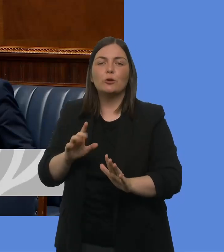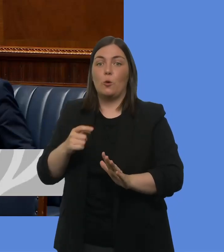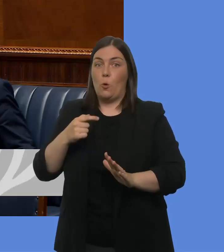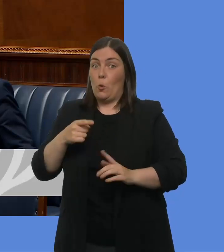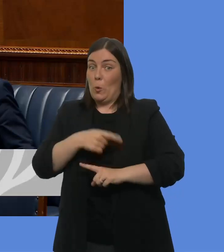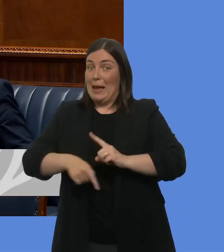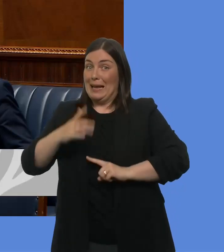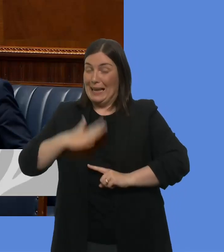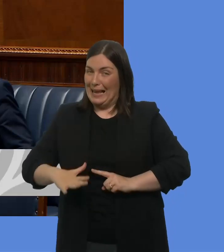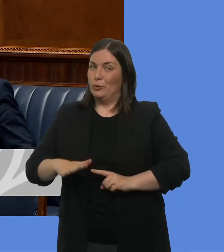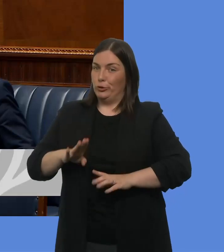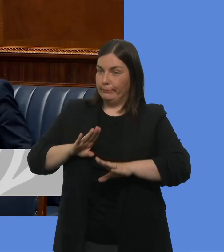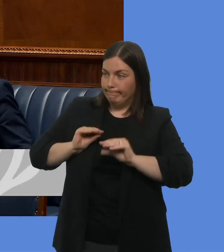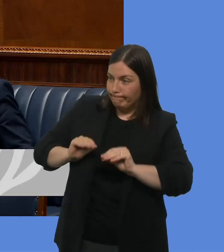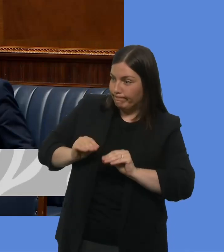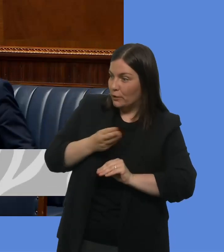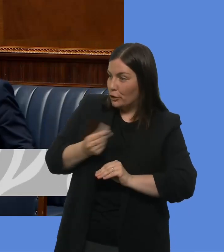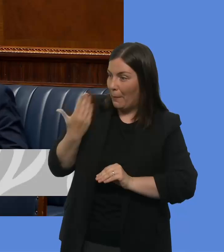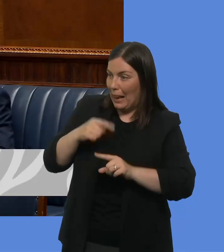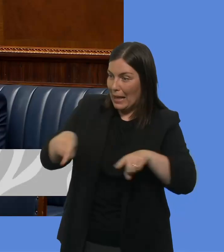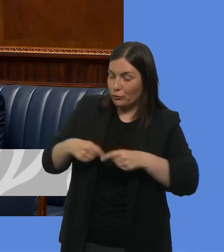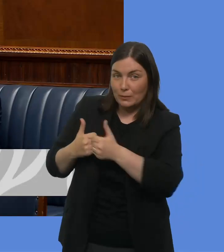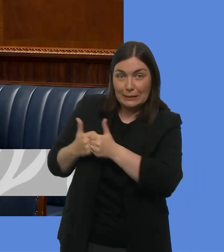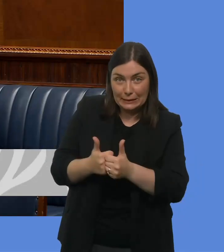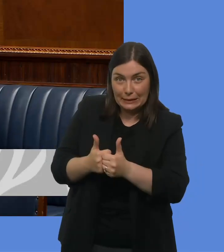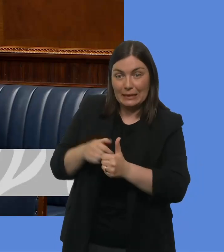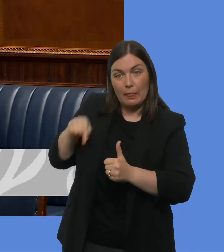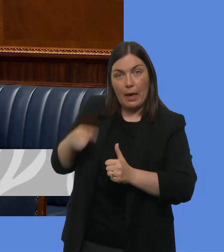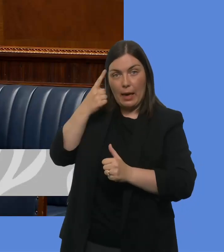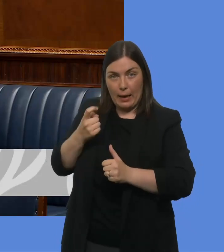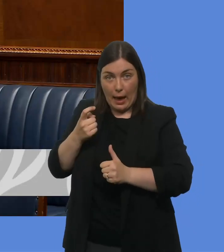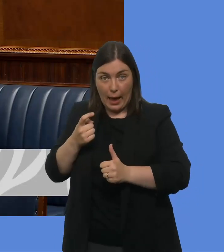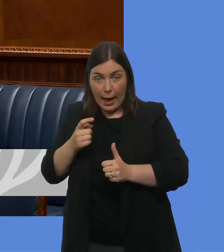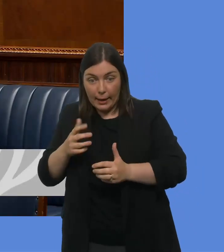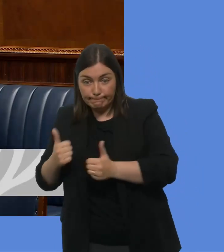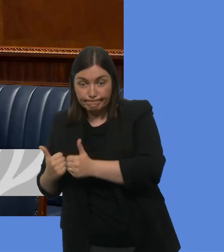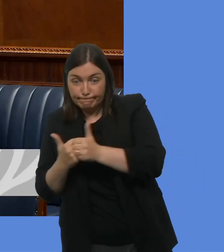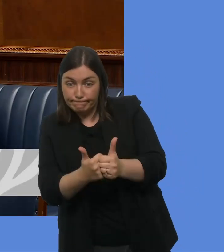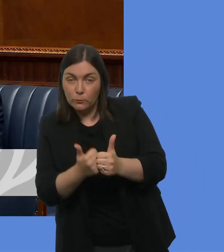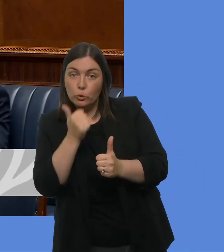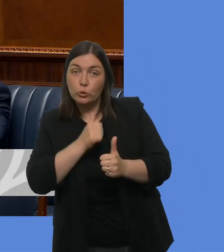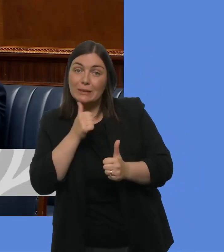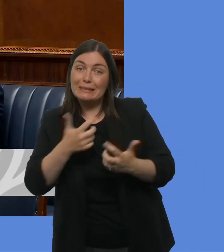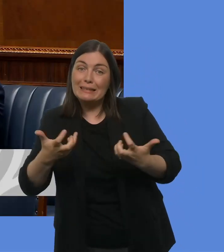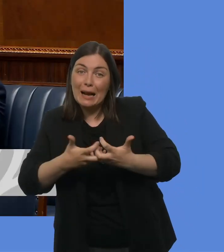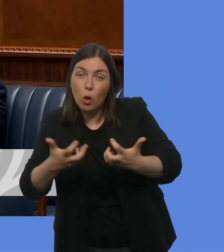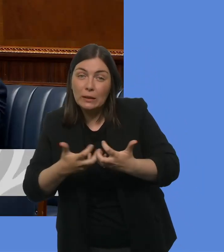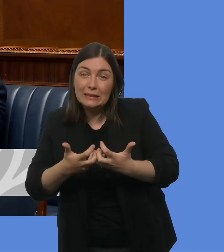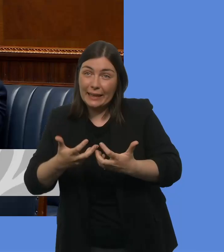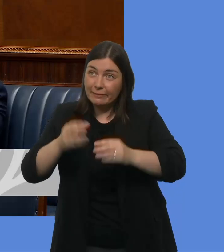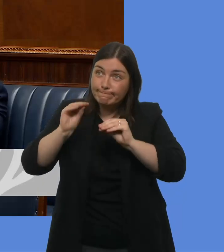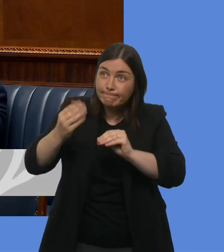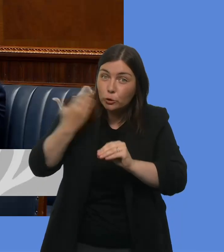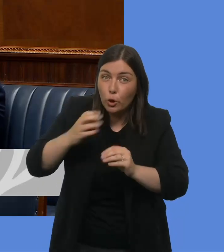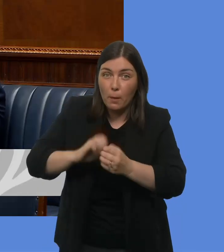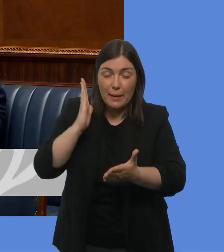also roll out whole school approaches to ensure that the needs of a deaf child are met in every aspect of their school life are absolutely essential. We